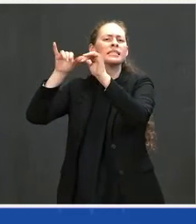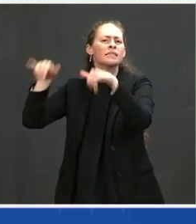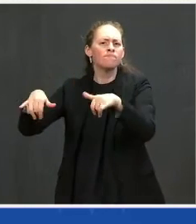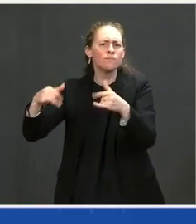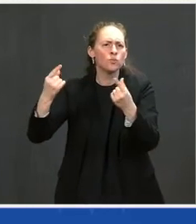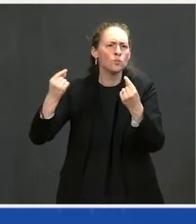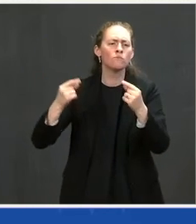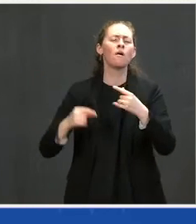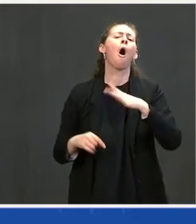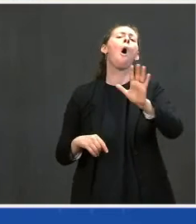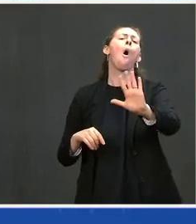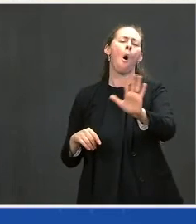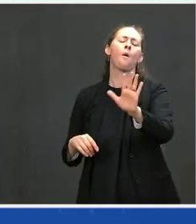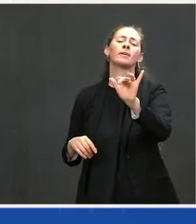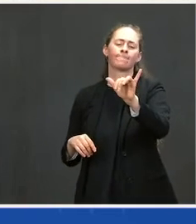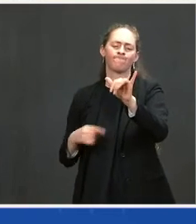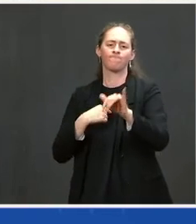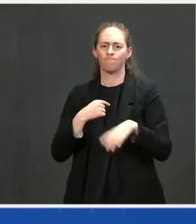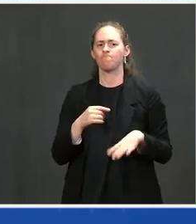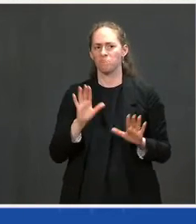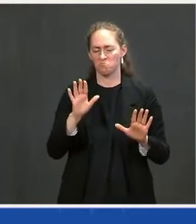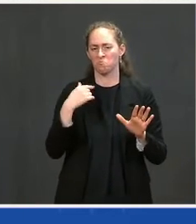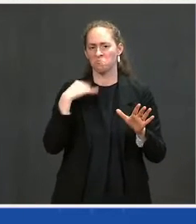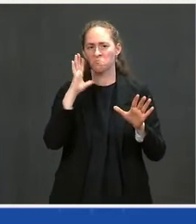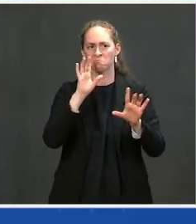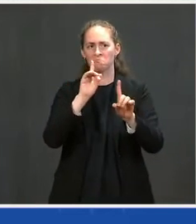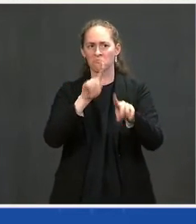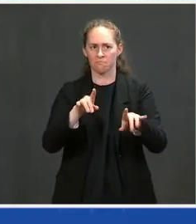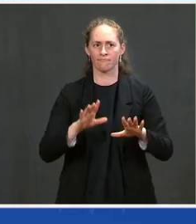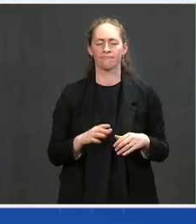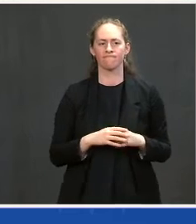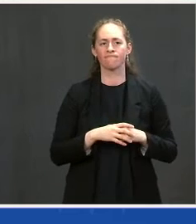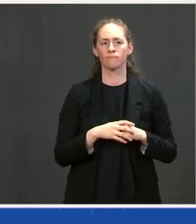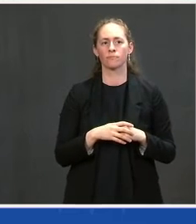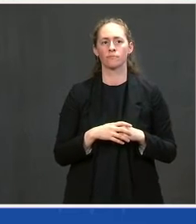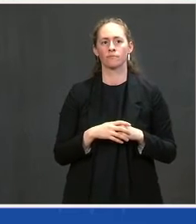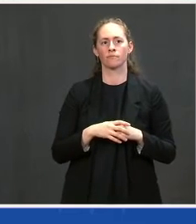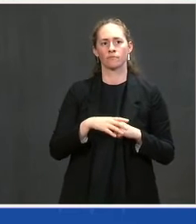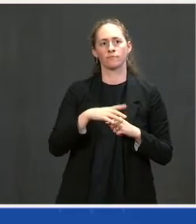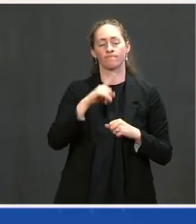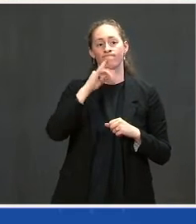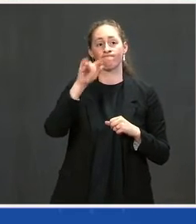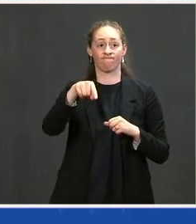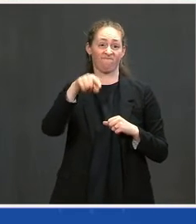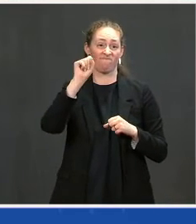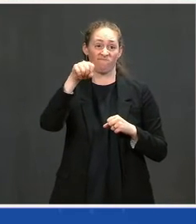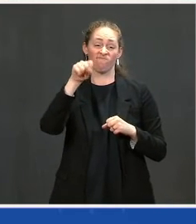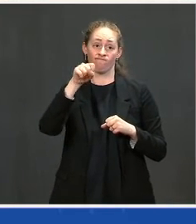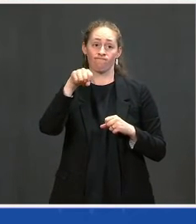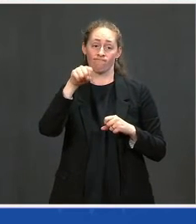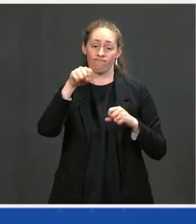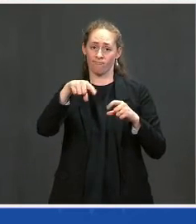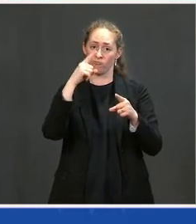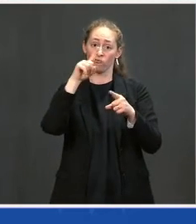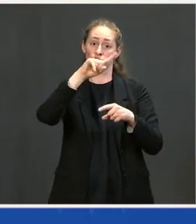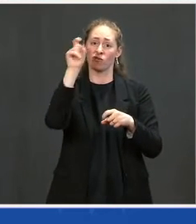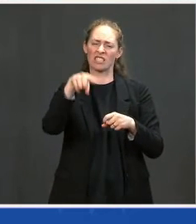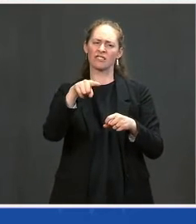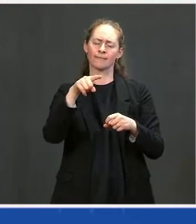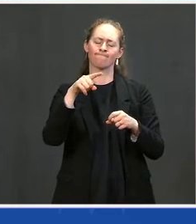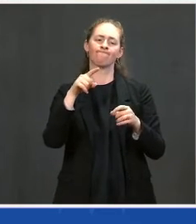they're each specifically legitimate questions, but they only touch